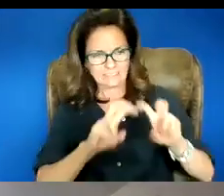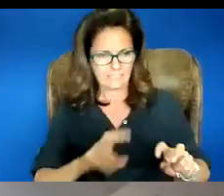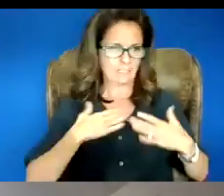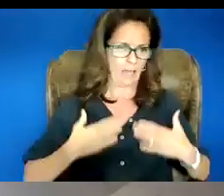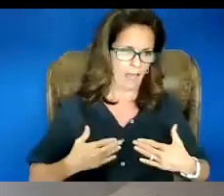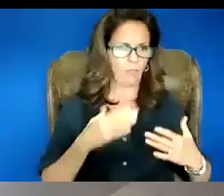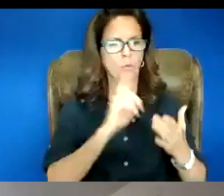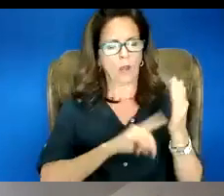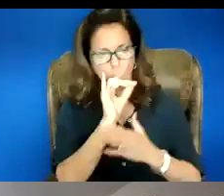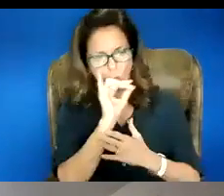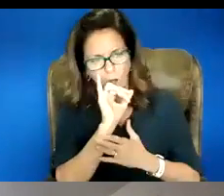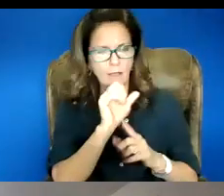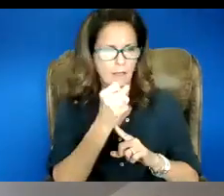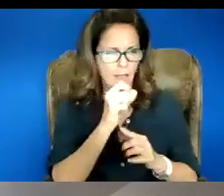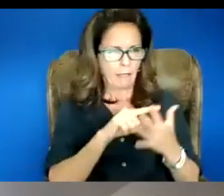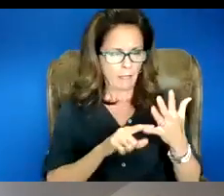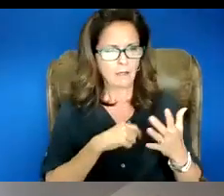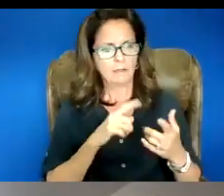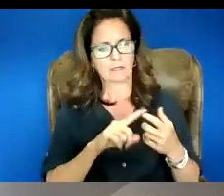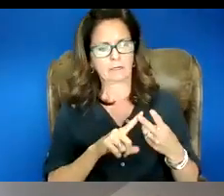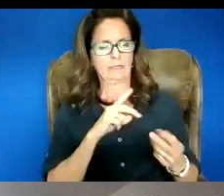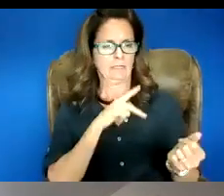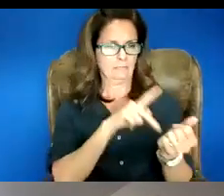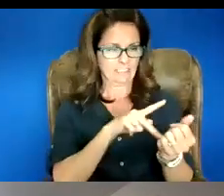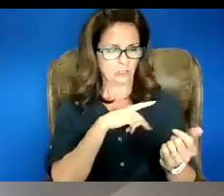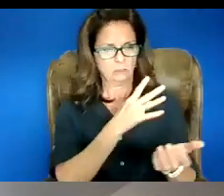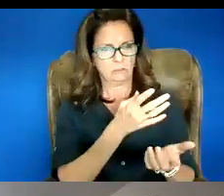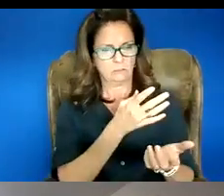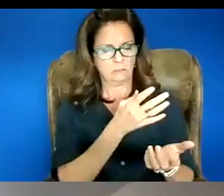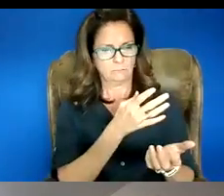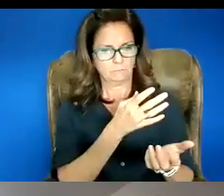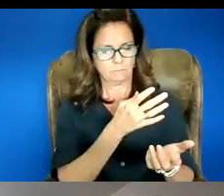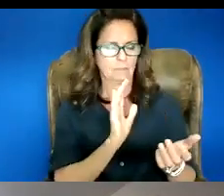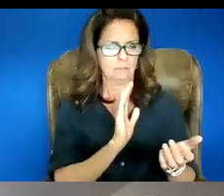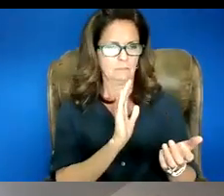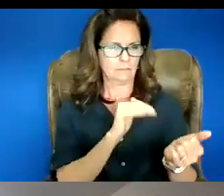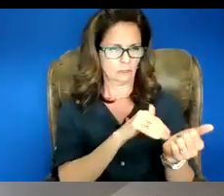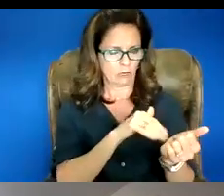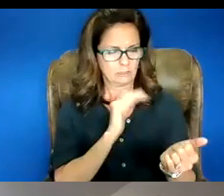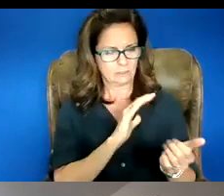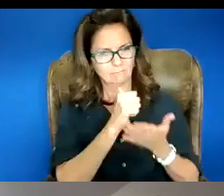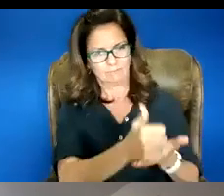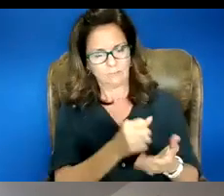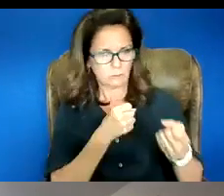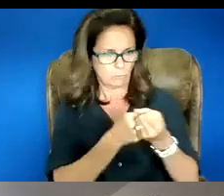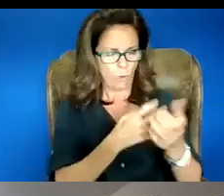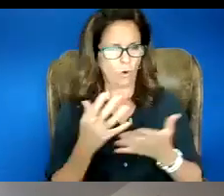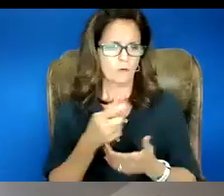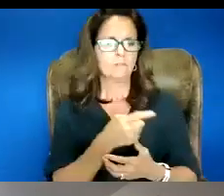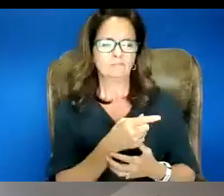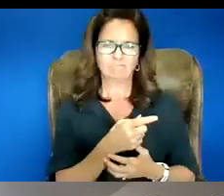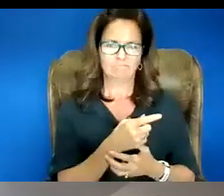your action plan and have a physician support you specifically with that and work with your health coach, you would need to work